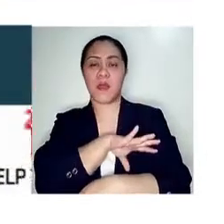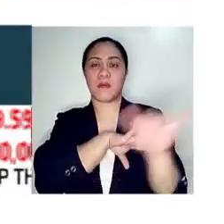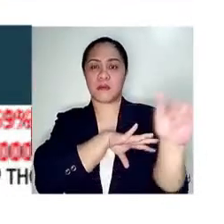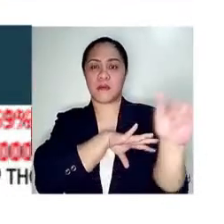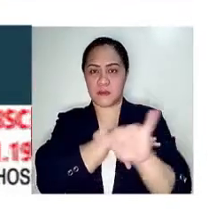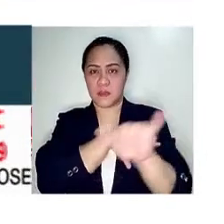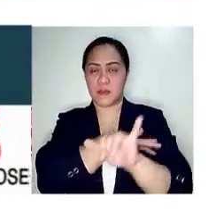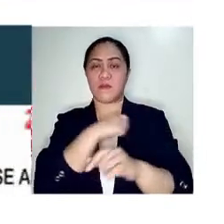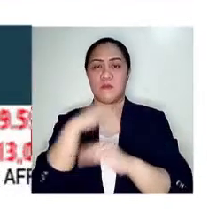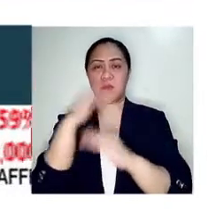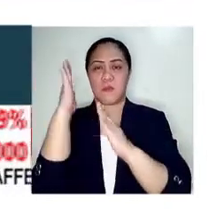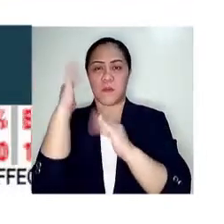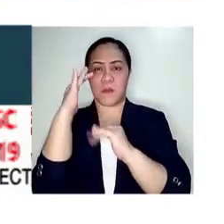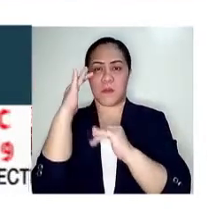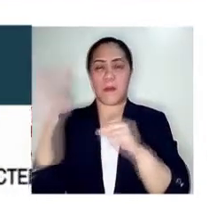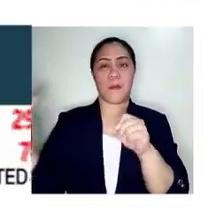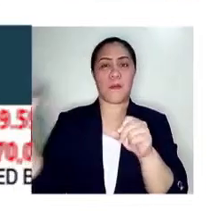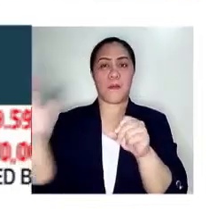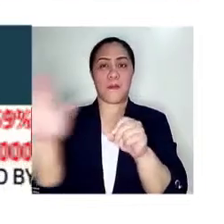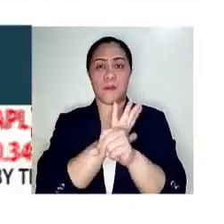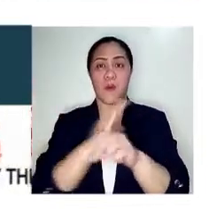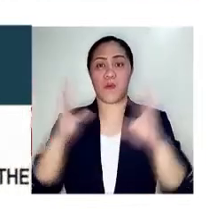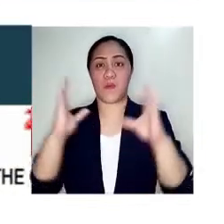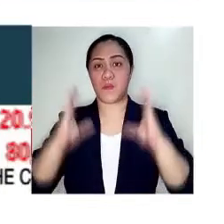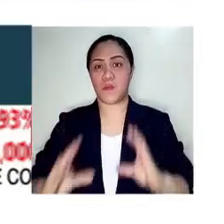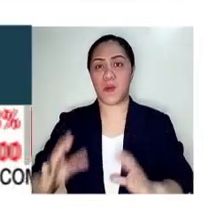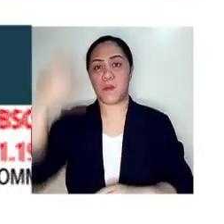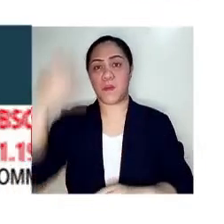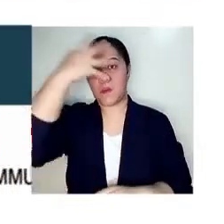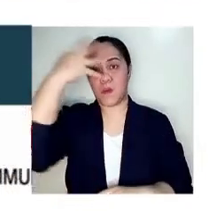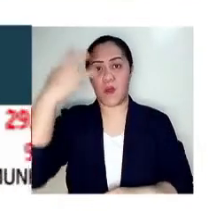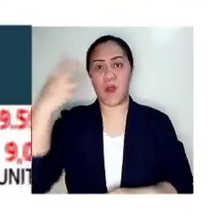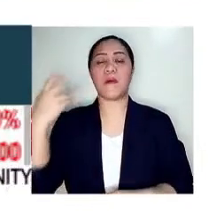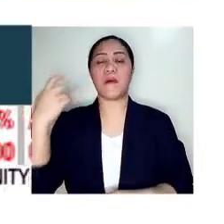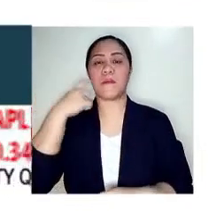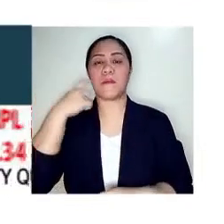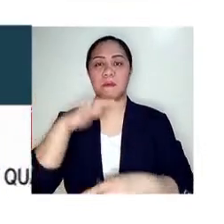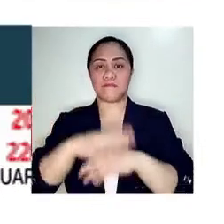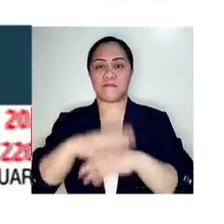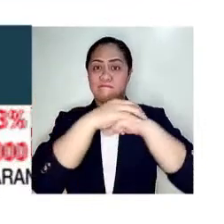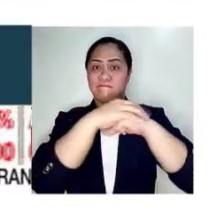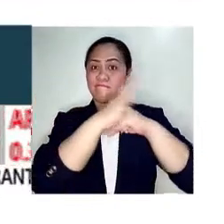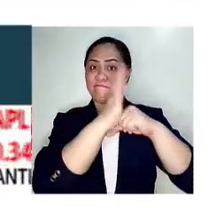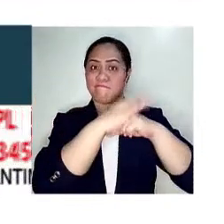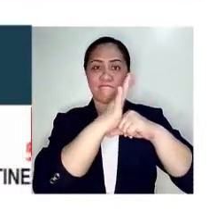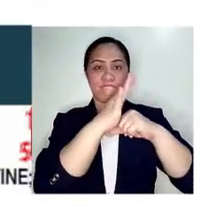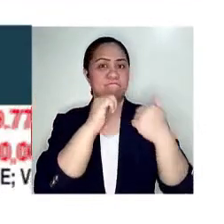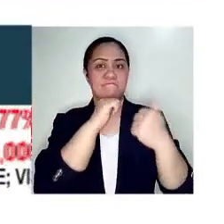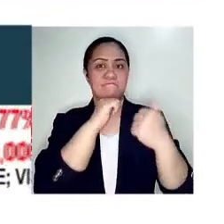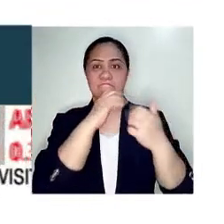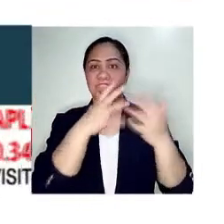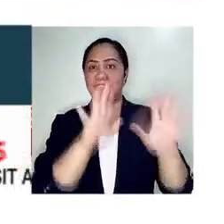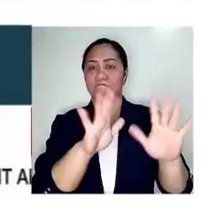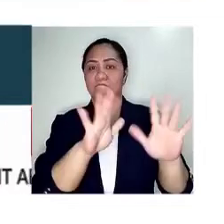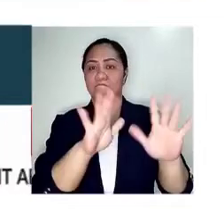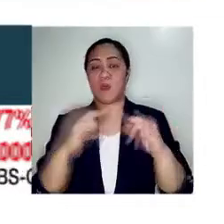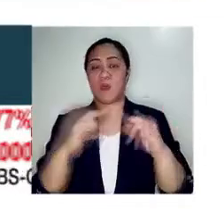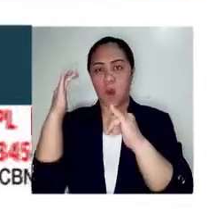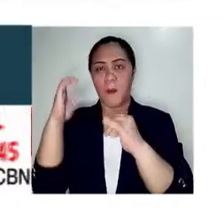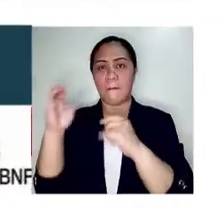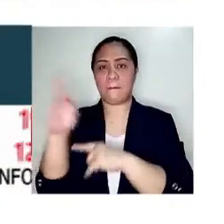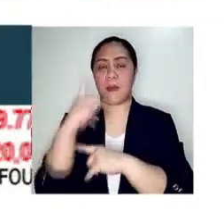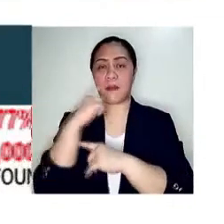getting full citizenship was slowed down during the Trump administration and even potentially halted when it went to the Supreme Court. Another big one